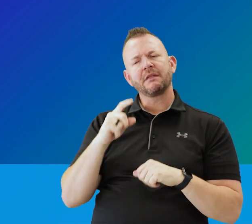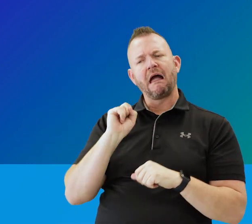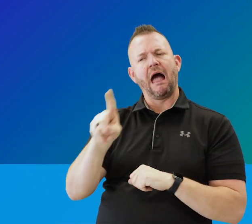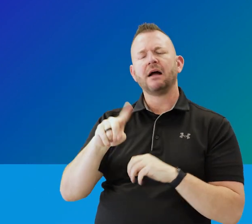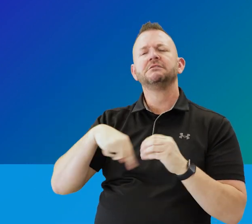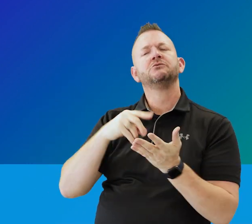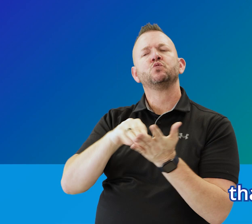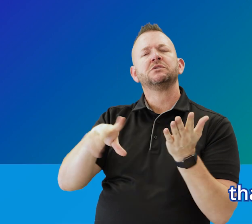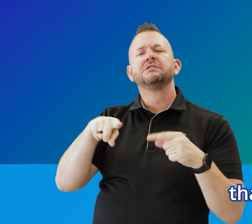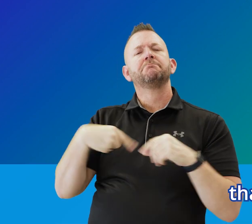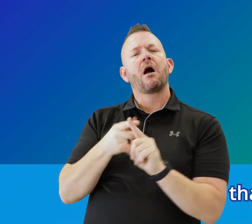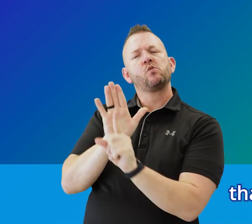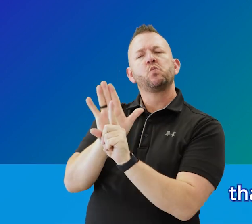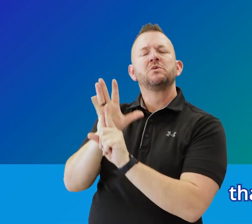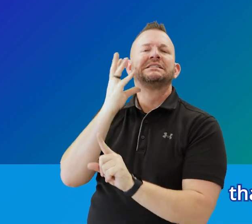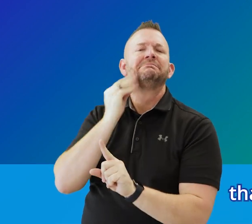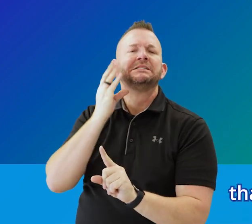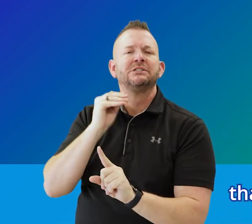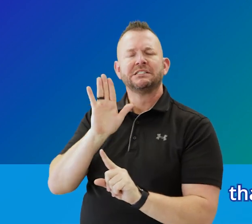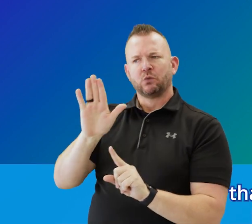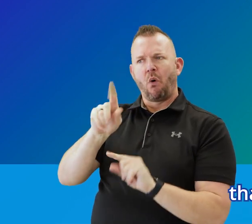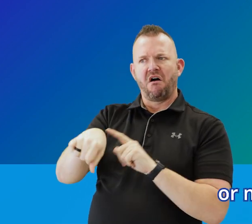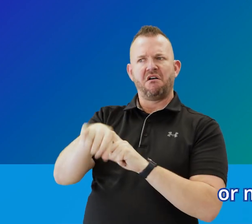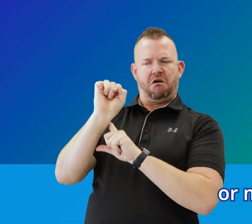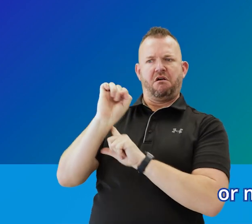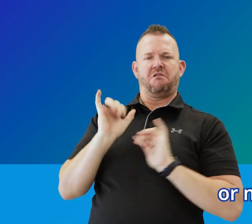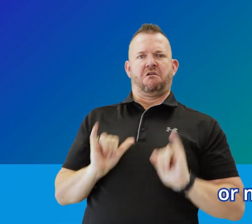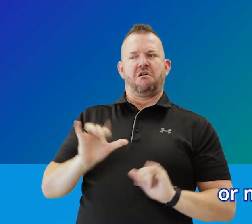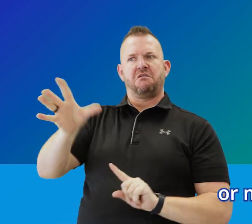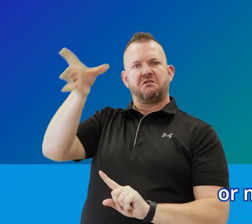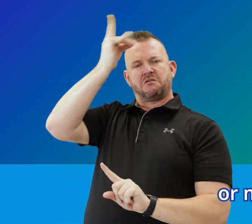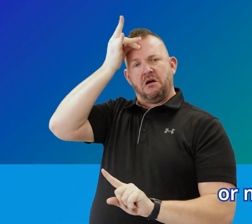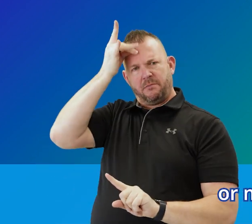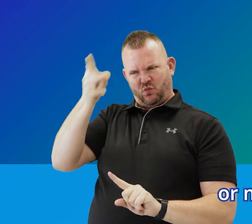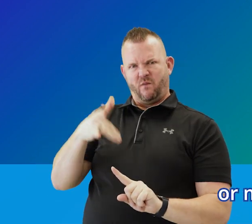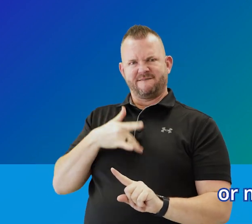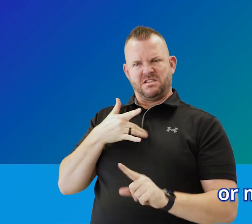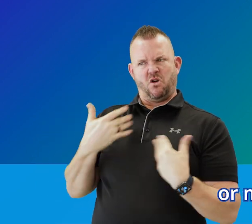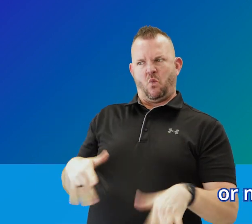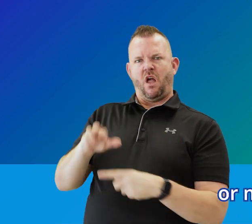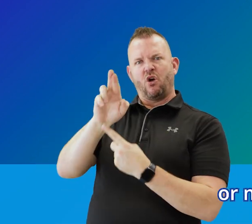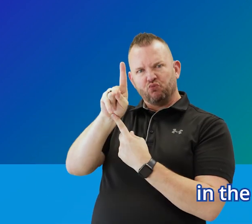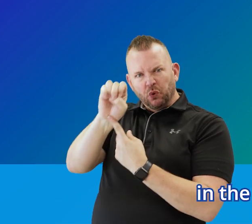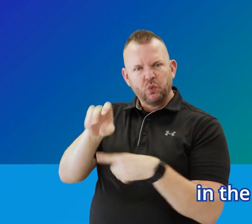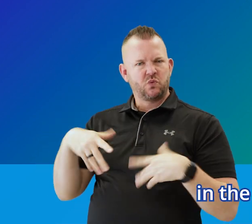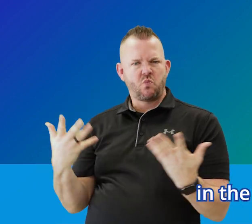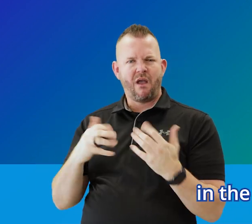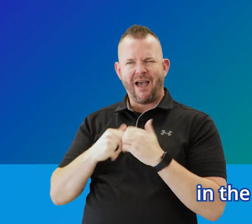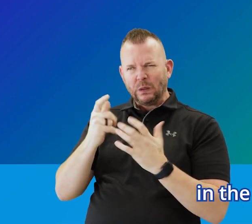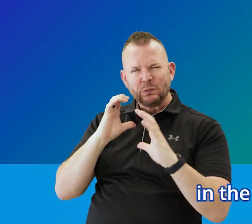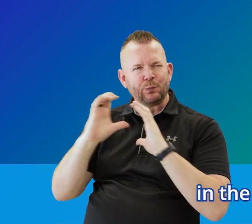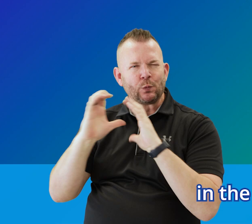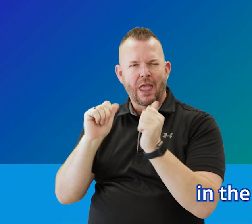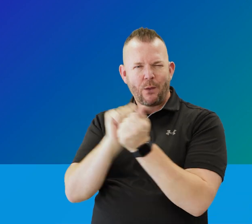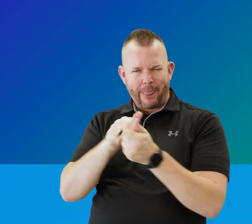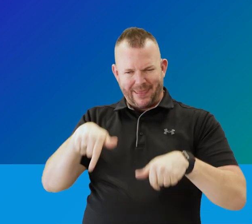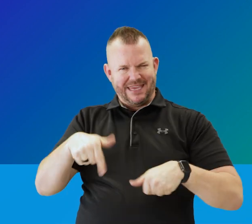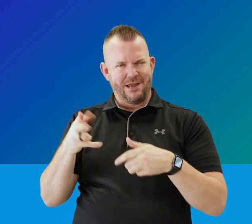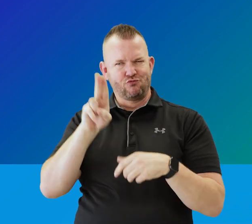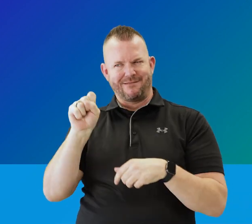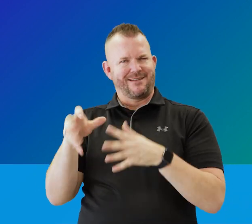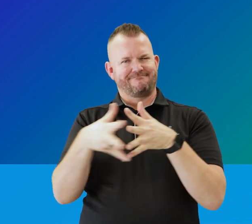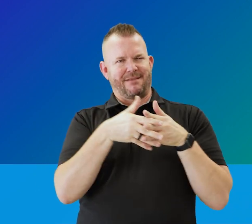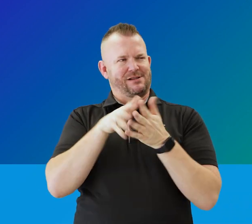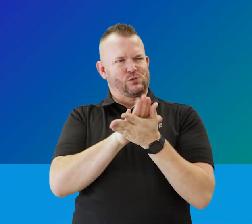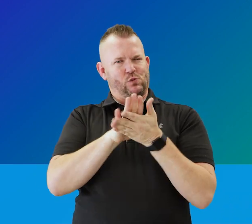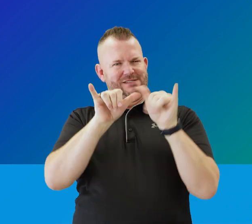what were some things that really struck you as different or maybe even came across as rude in the way that you were communicated with here